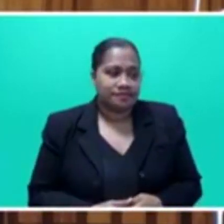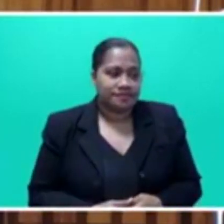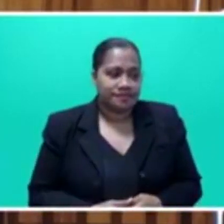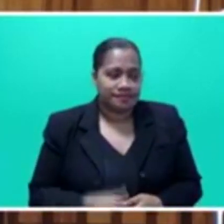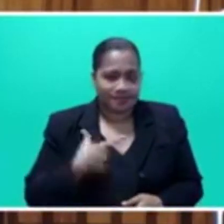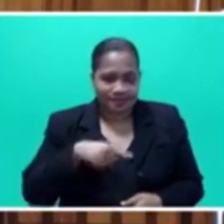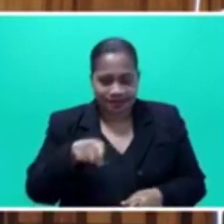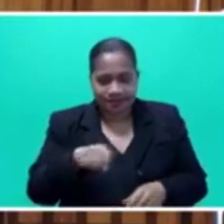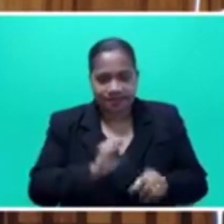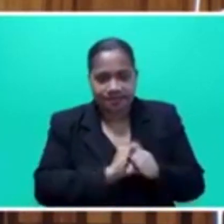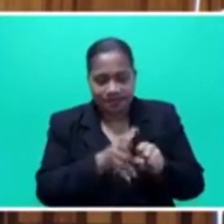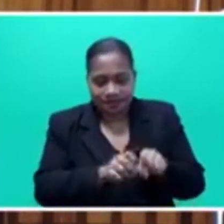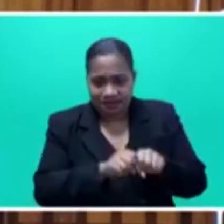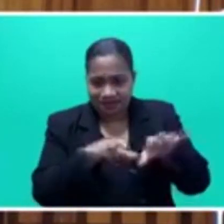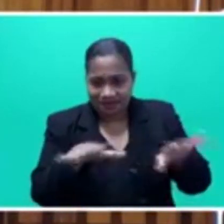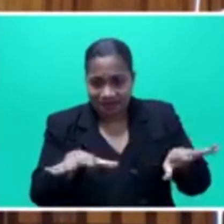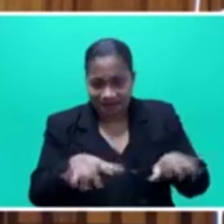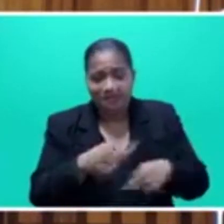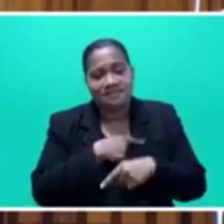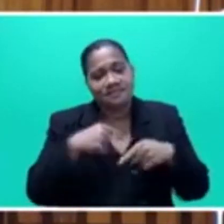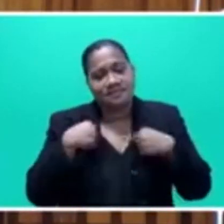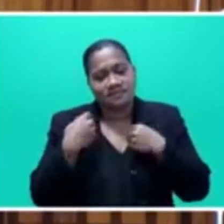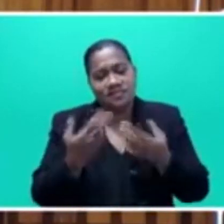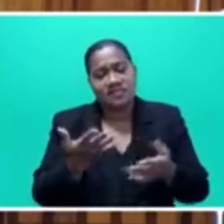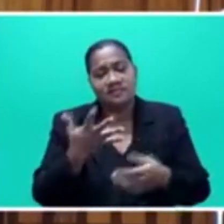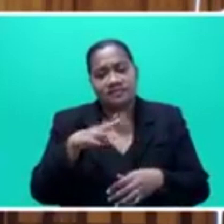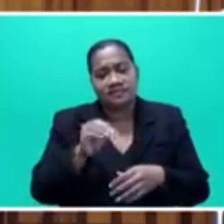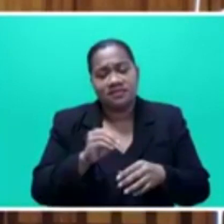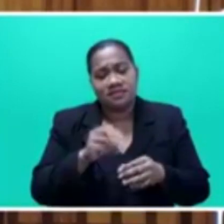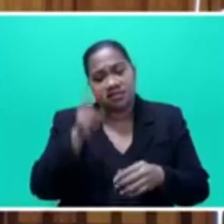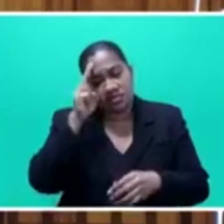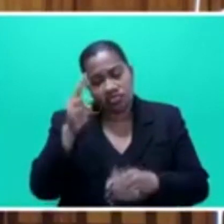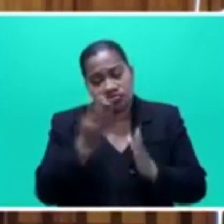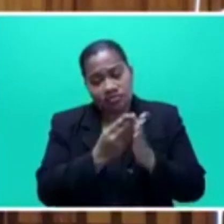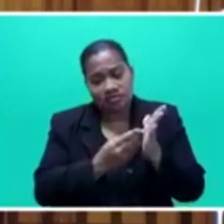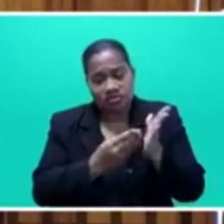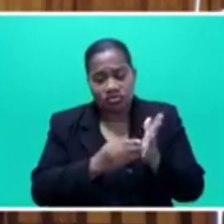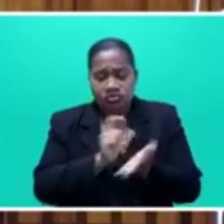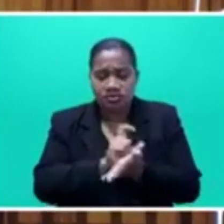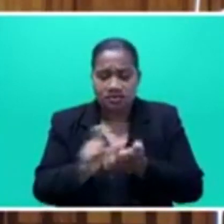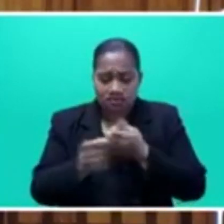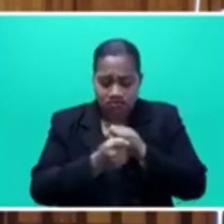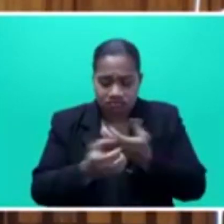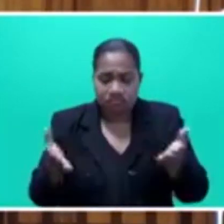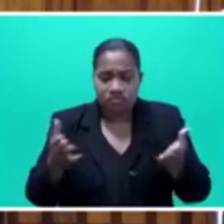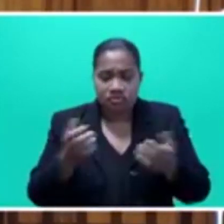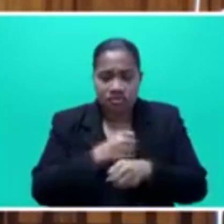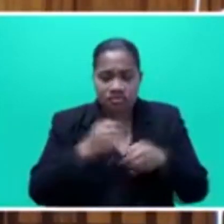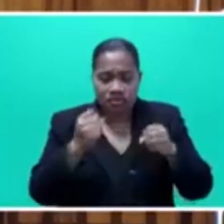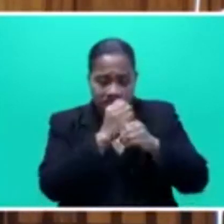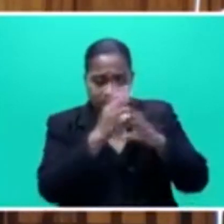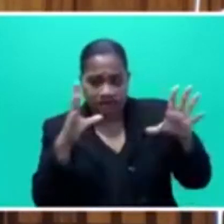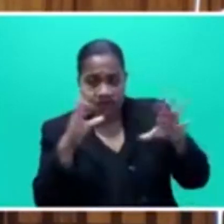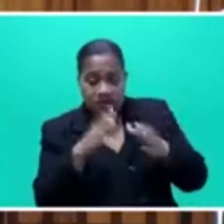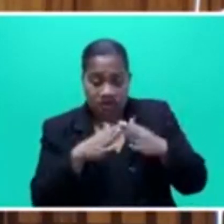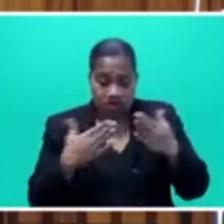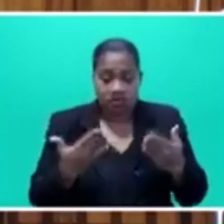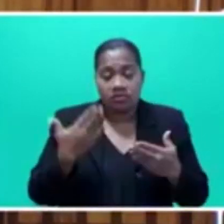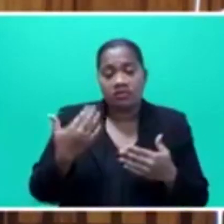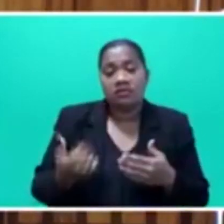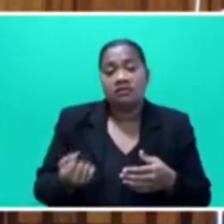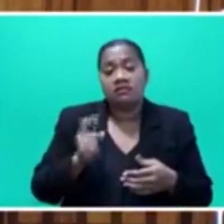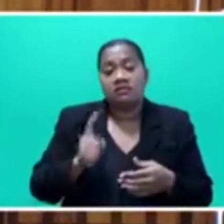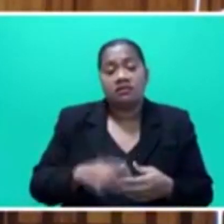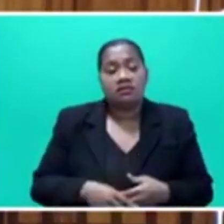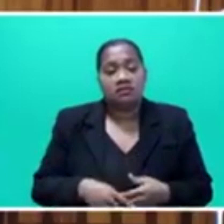COVID-19 pandemic. We have delivered over 15 national budgets. We clearly outline our vision, policy, inclusive philosophies. We have now a medium-term